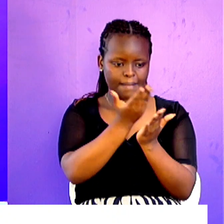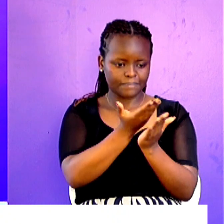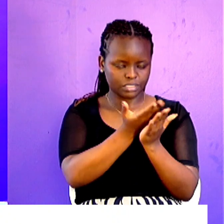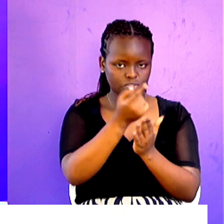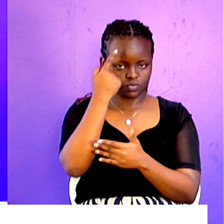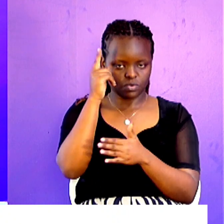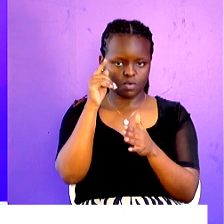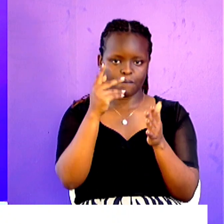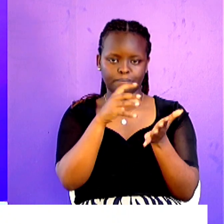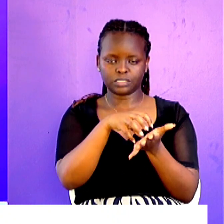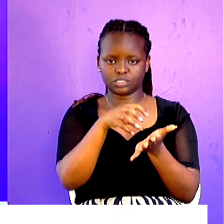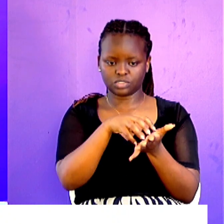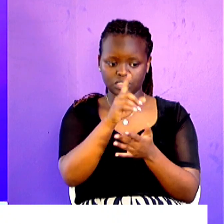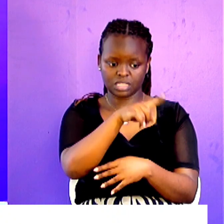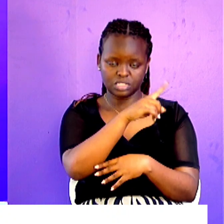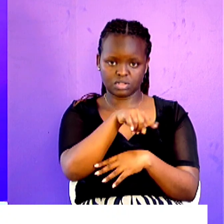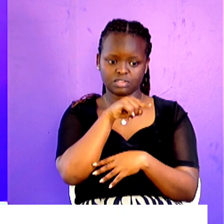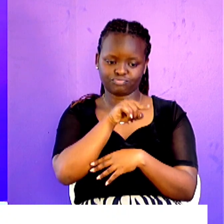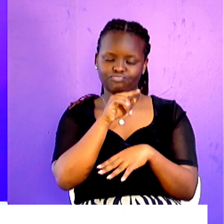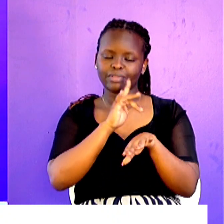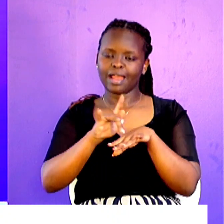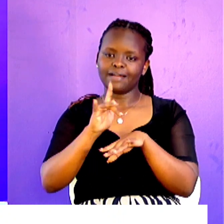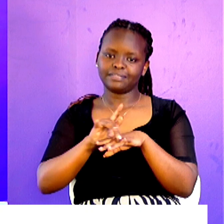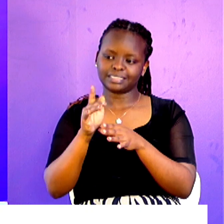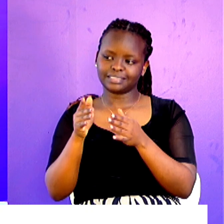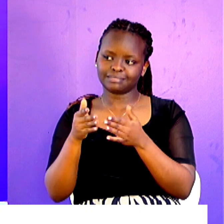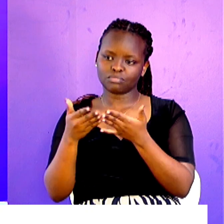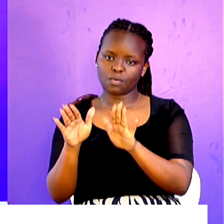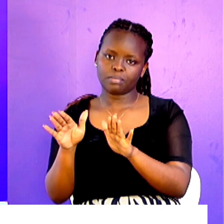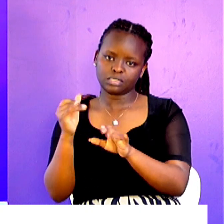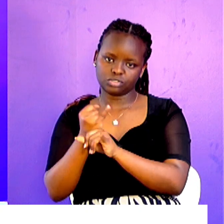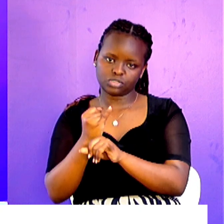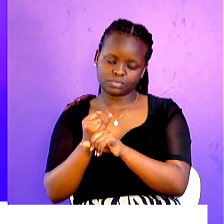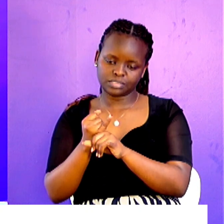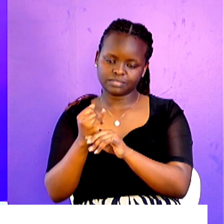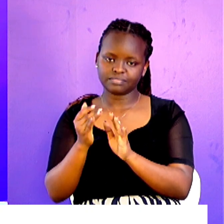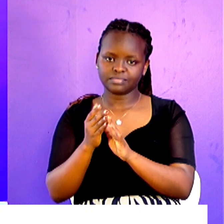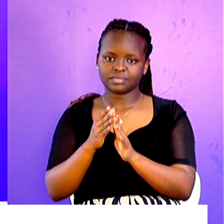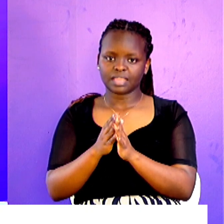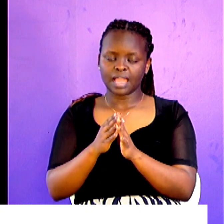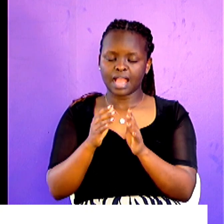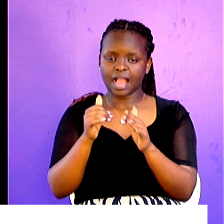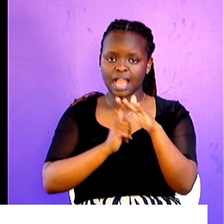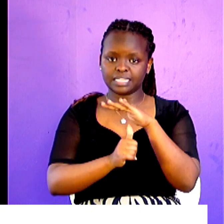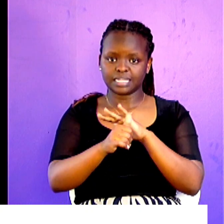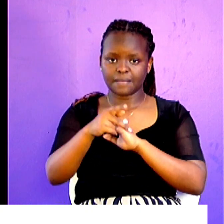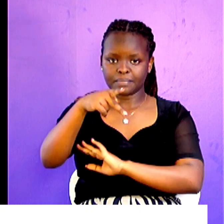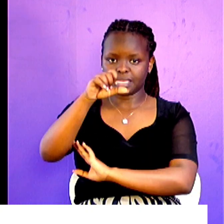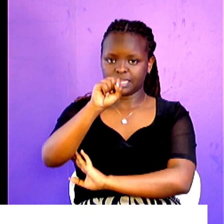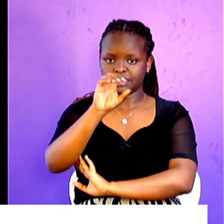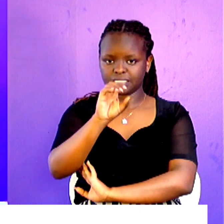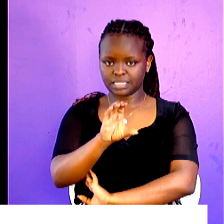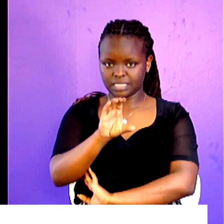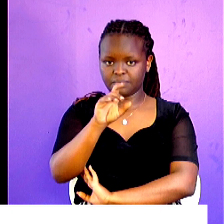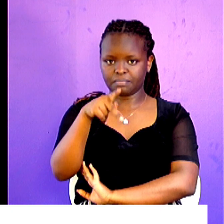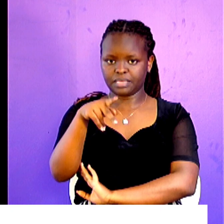positions. The cancellation affects vacancies advised under the reference number PSC